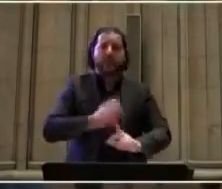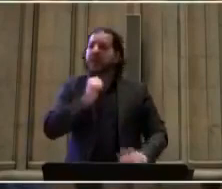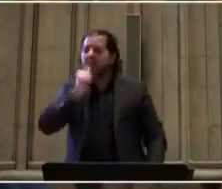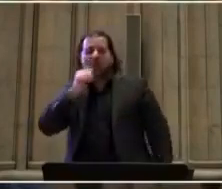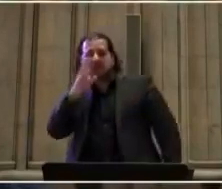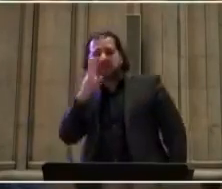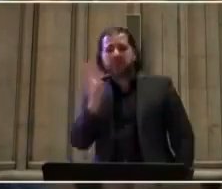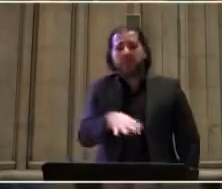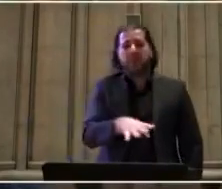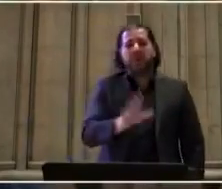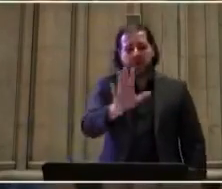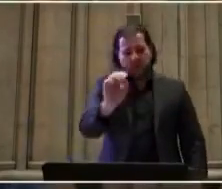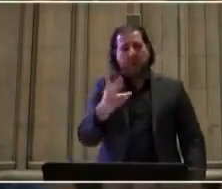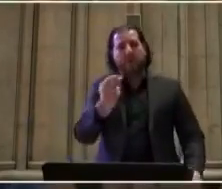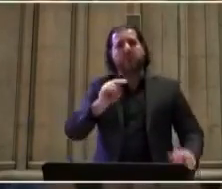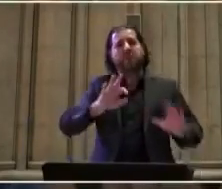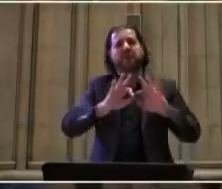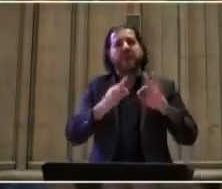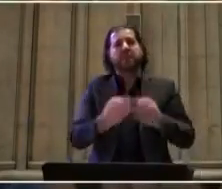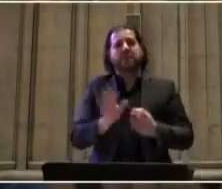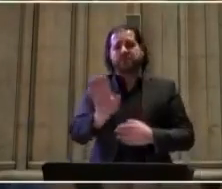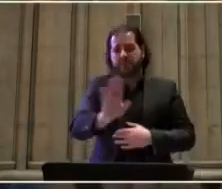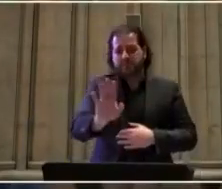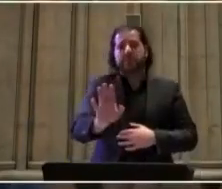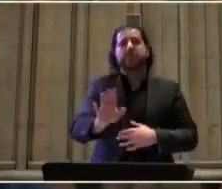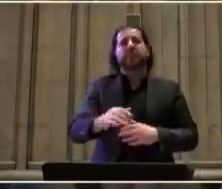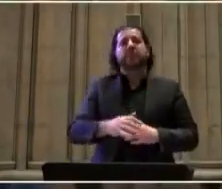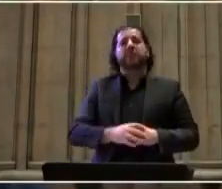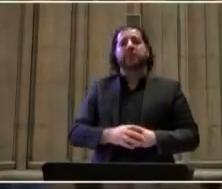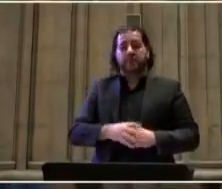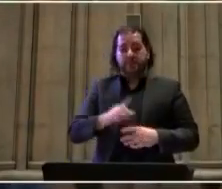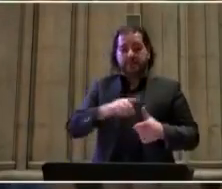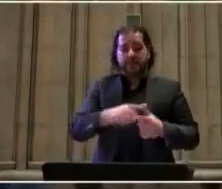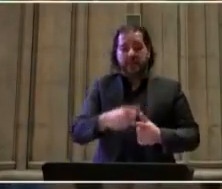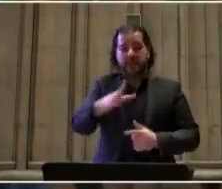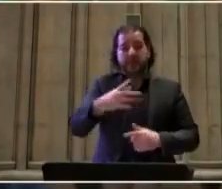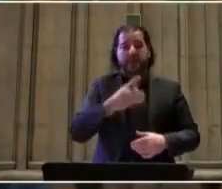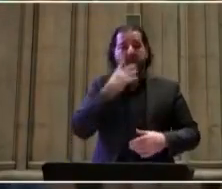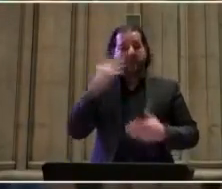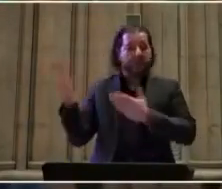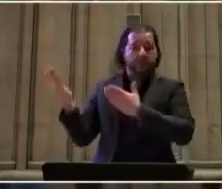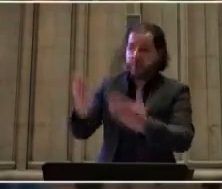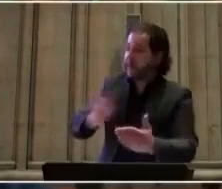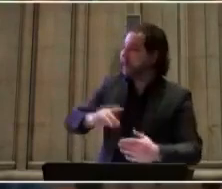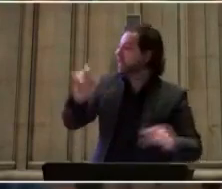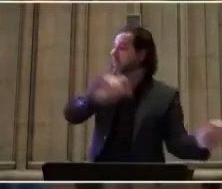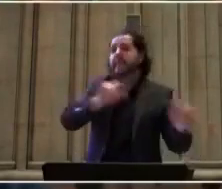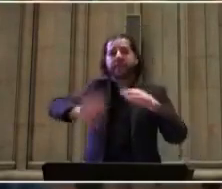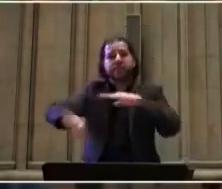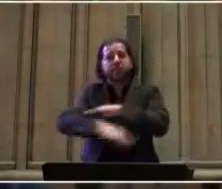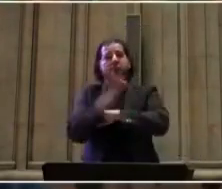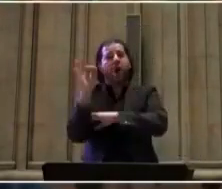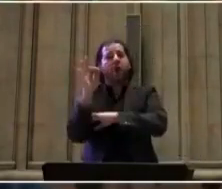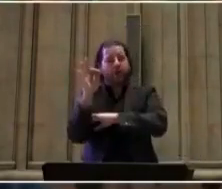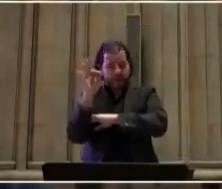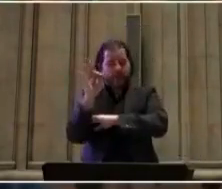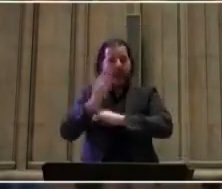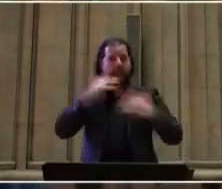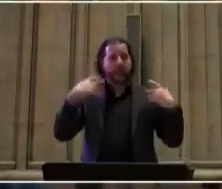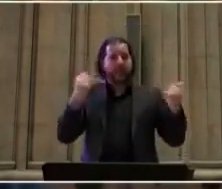your own flesh and blood. Then your light will break forth like the dawn, and your healing will quickly